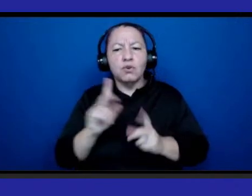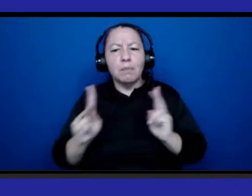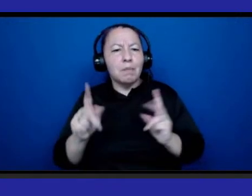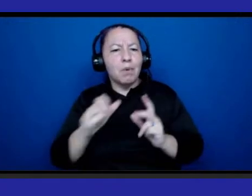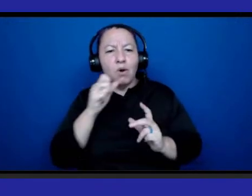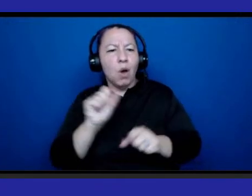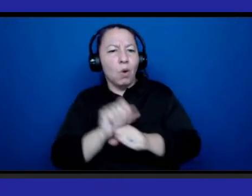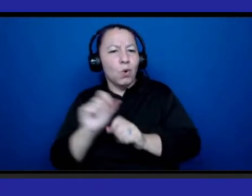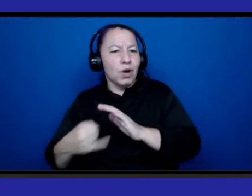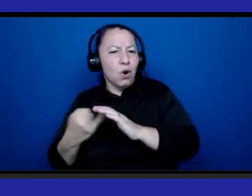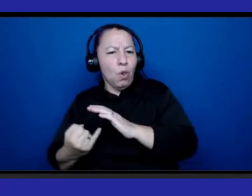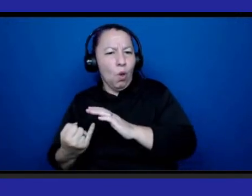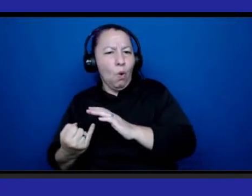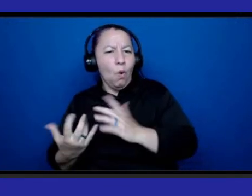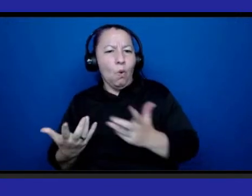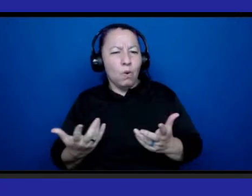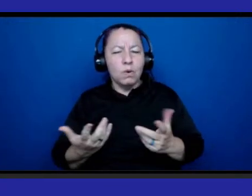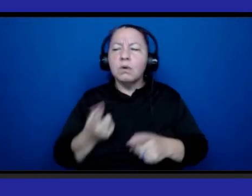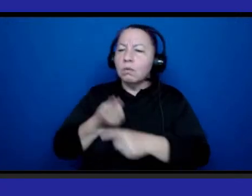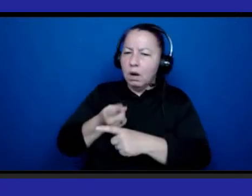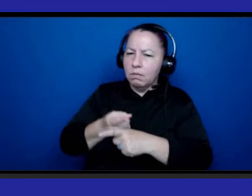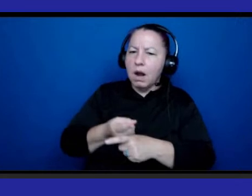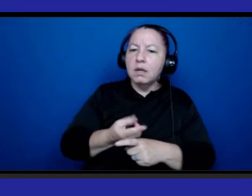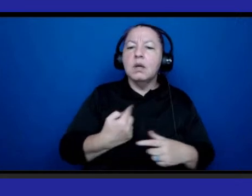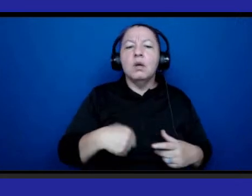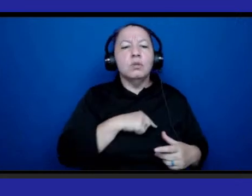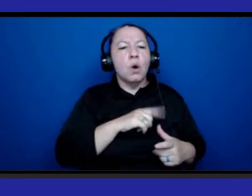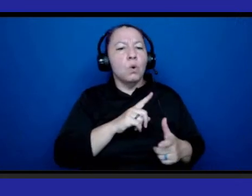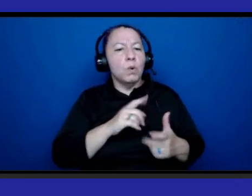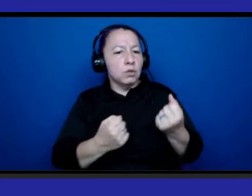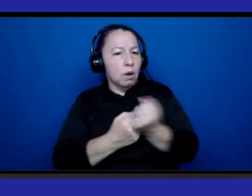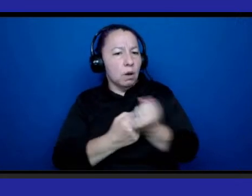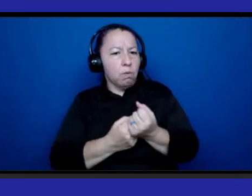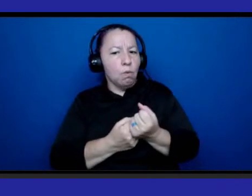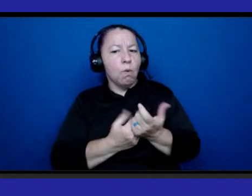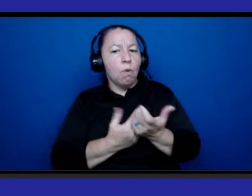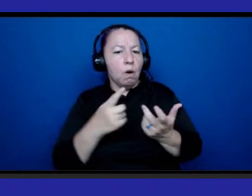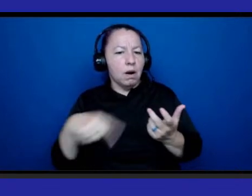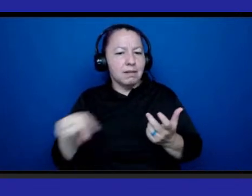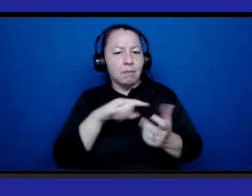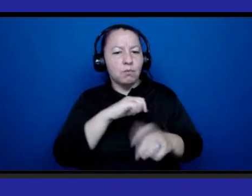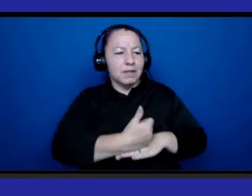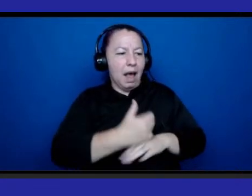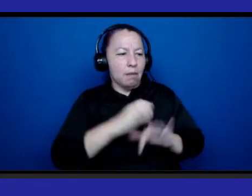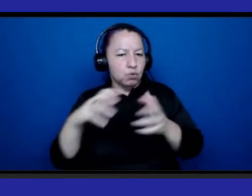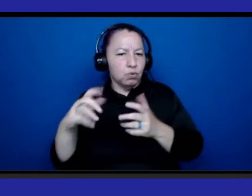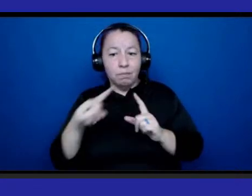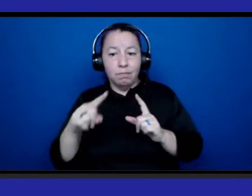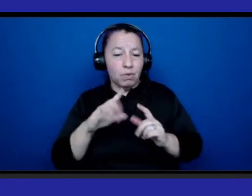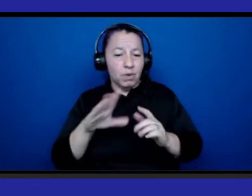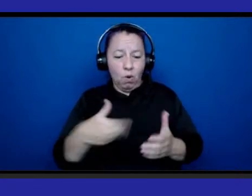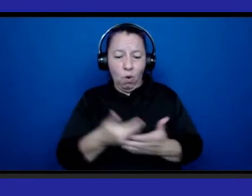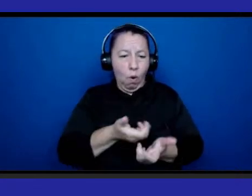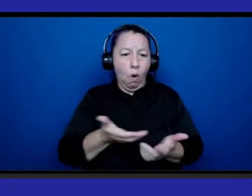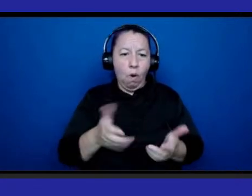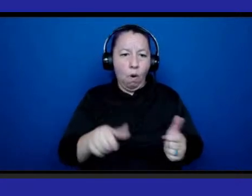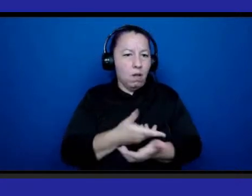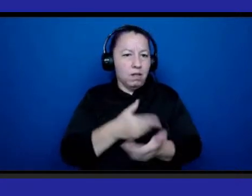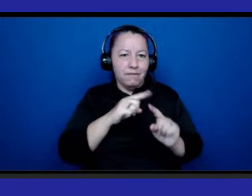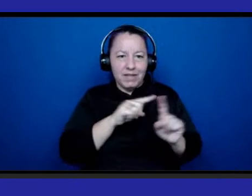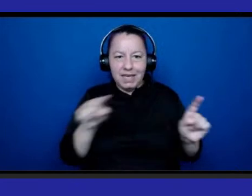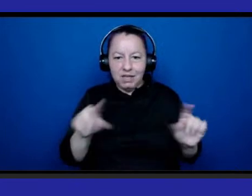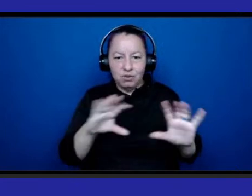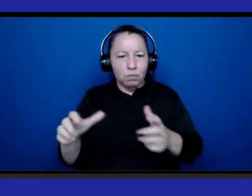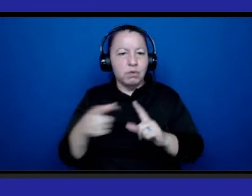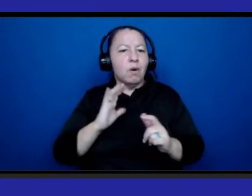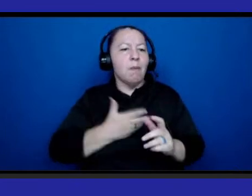Right. And then we then support them to establish the group. But essentially, these all came from our employees. Okay, interesting. And then